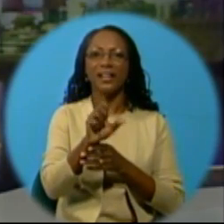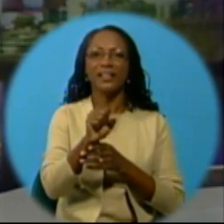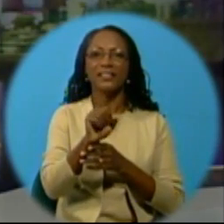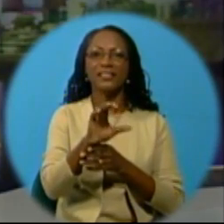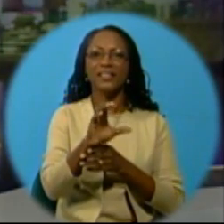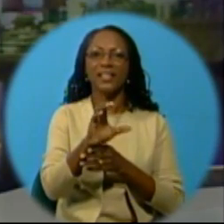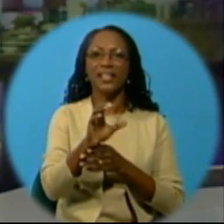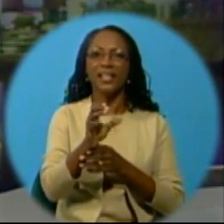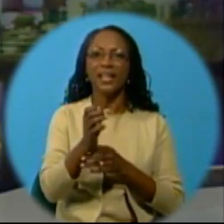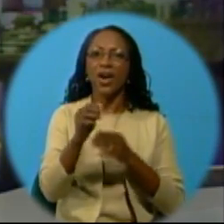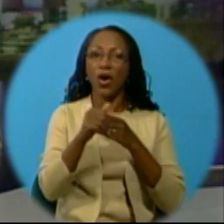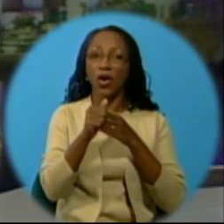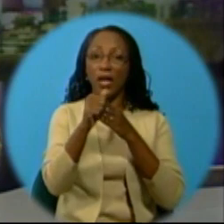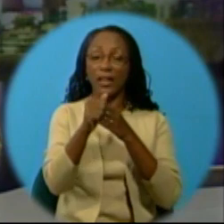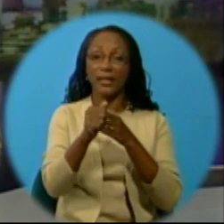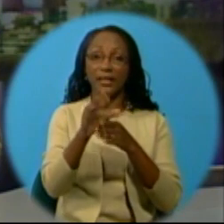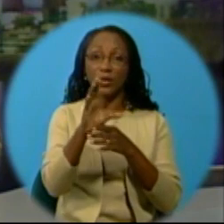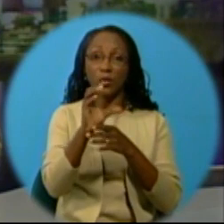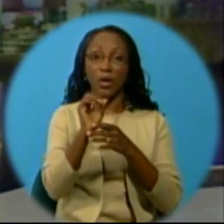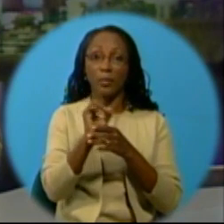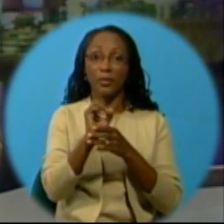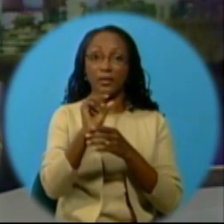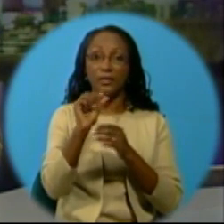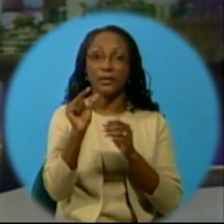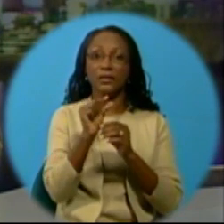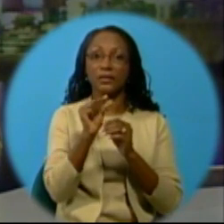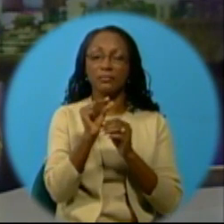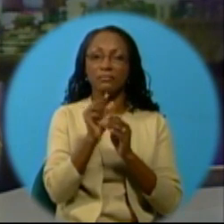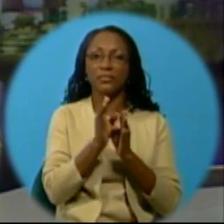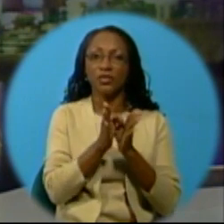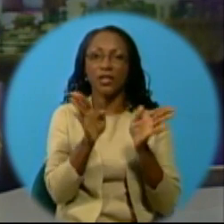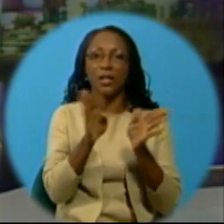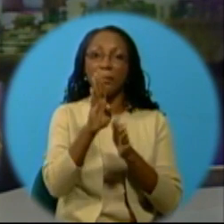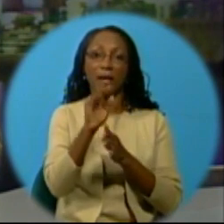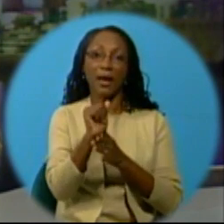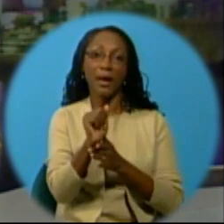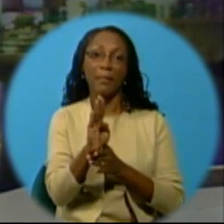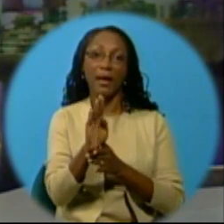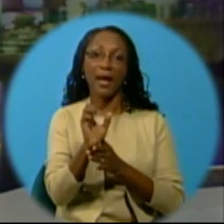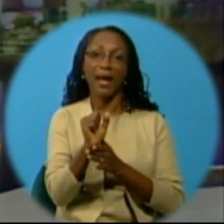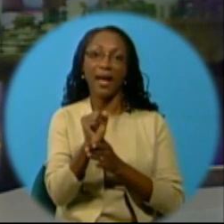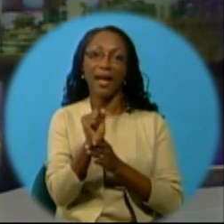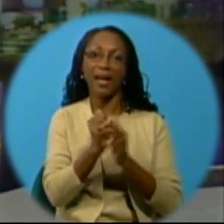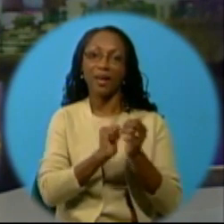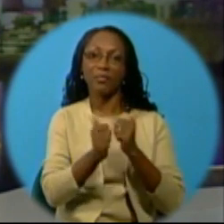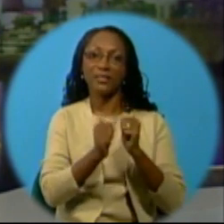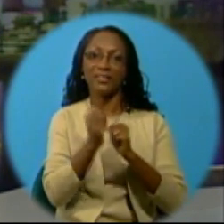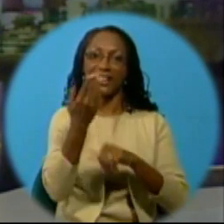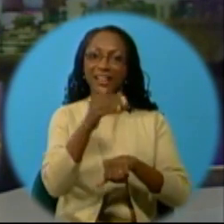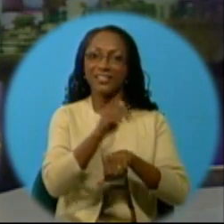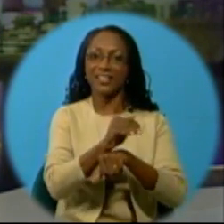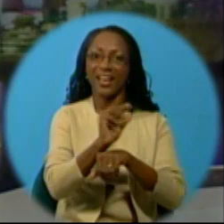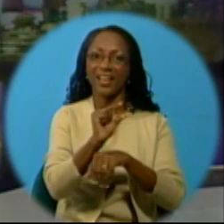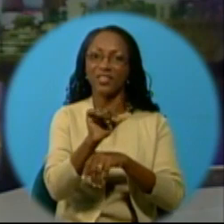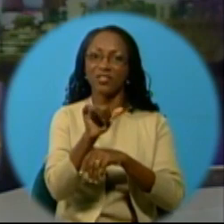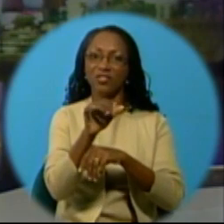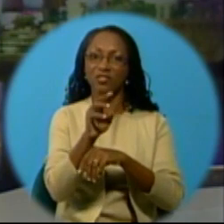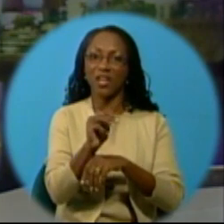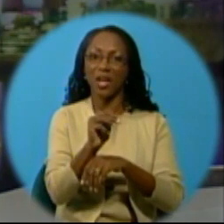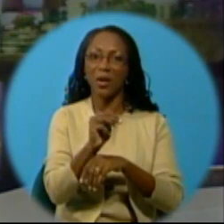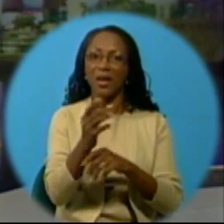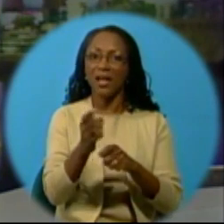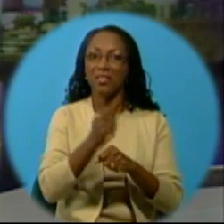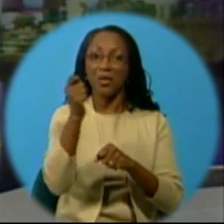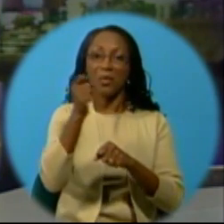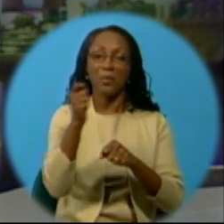are back in the lead of the Co-Operators General Insurance BABA Premier League. Well, last night at the Wildy Gym, they beat a depleted Warriors team